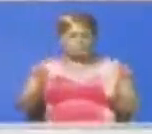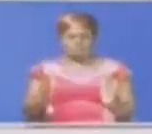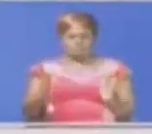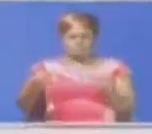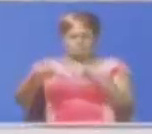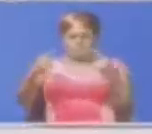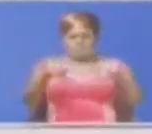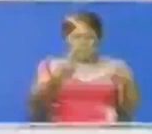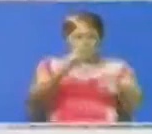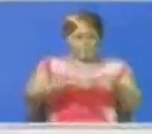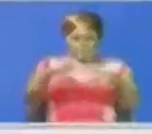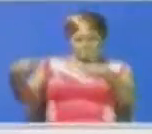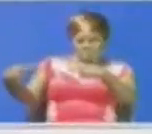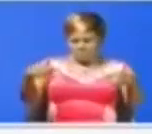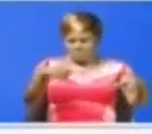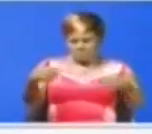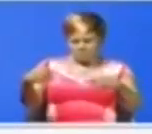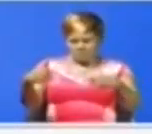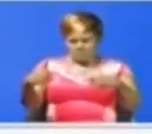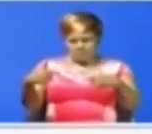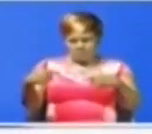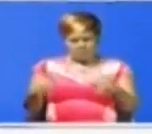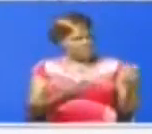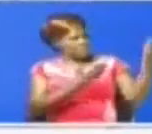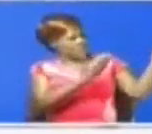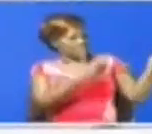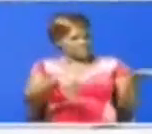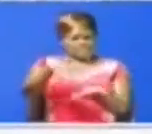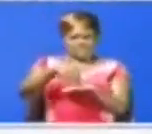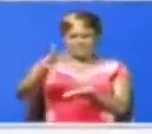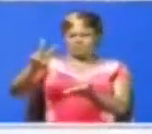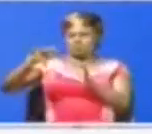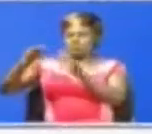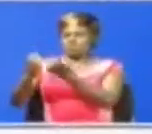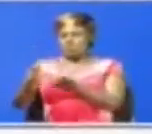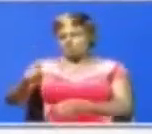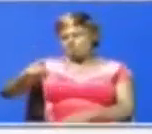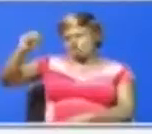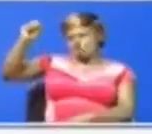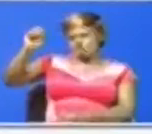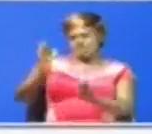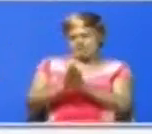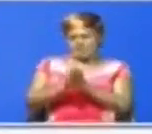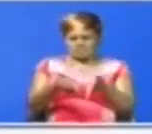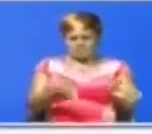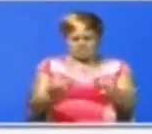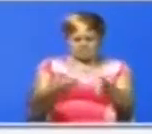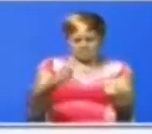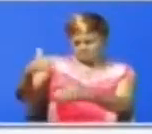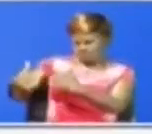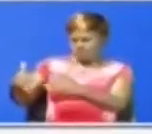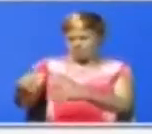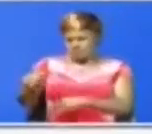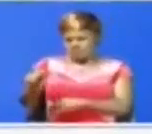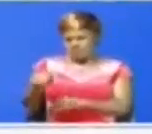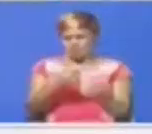injured in the chaos. This bridge is seen to be at the center of two communities, Mathare North and Riverside, and is seen by many as a